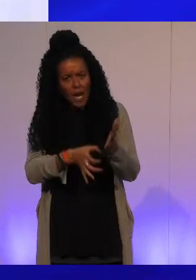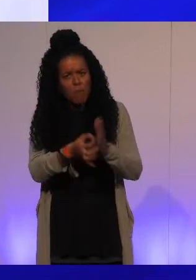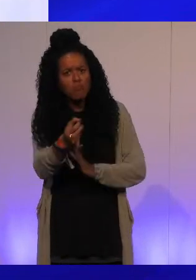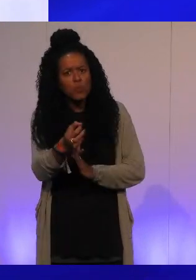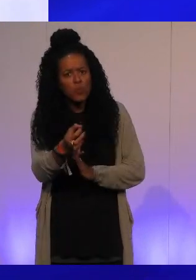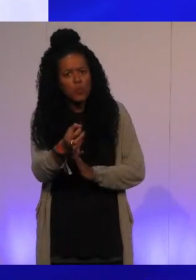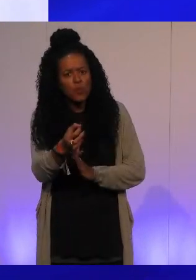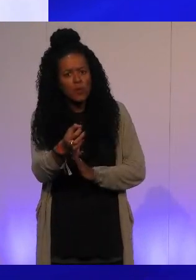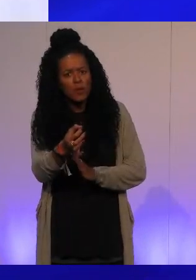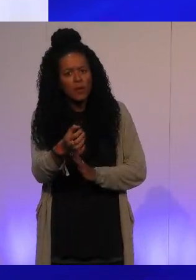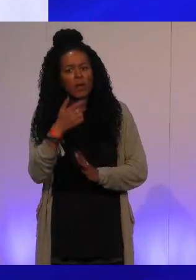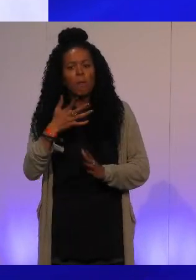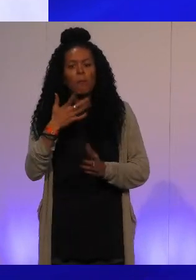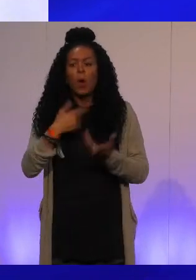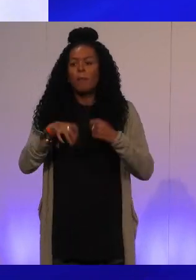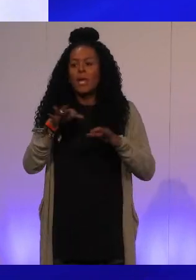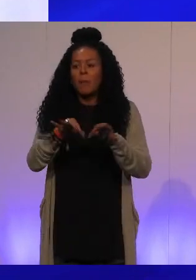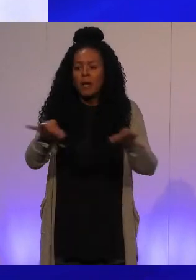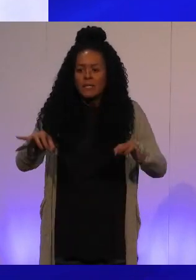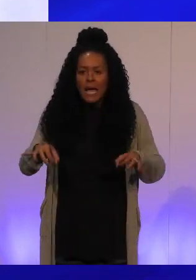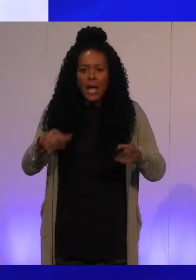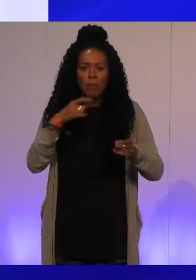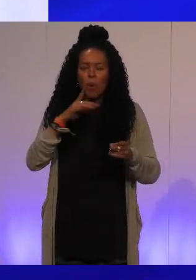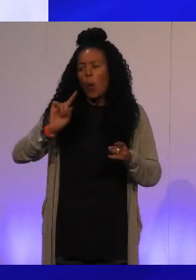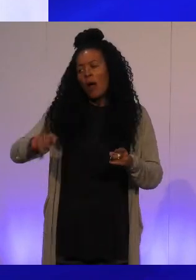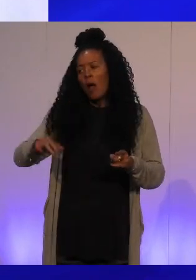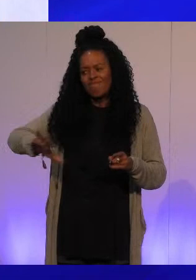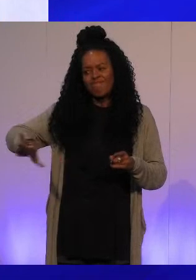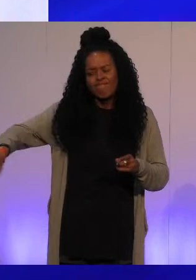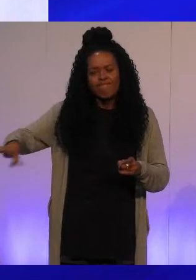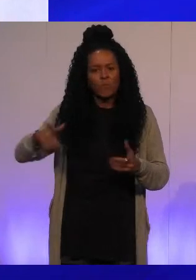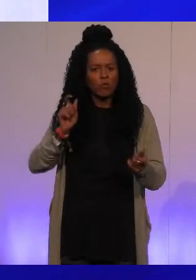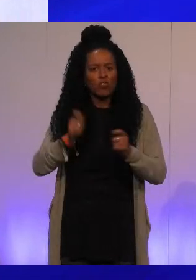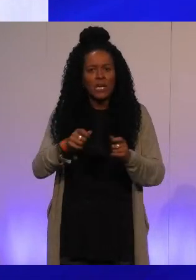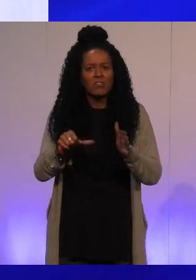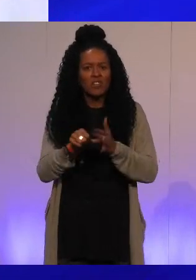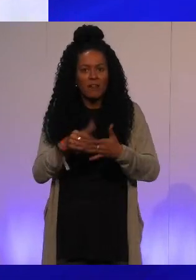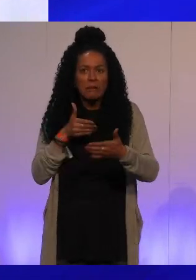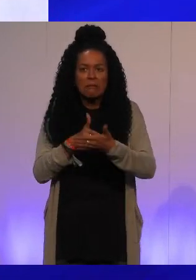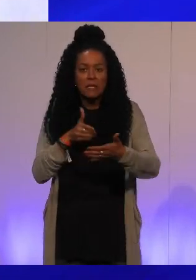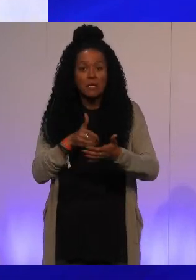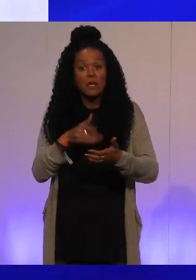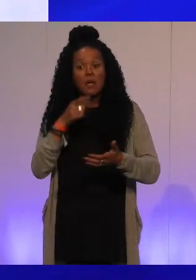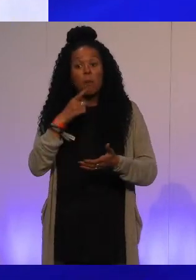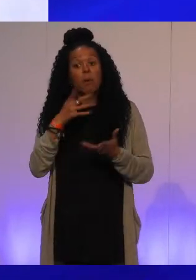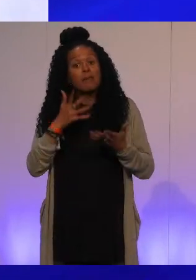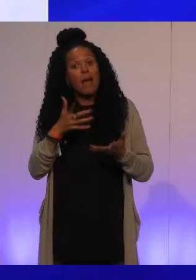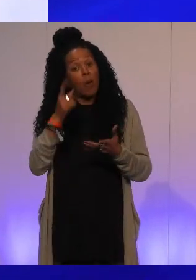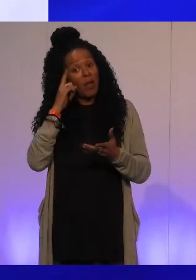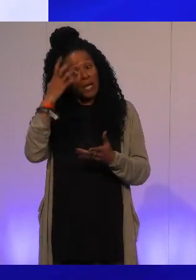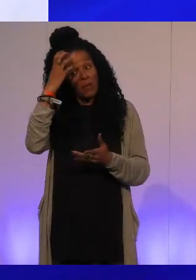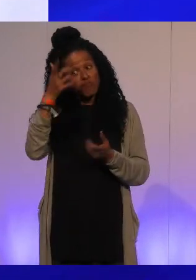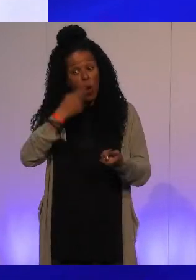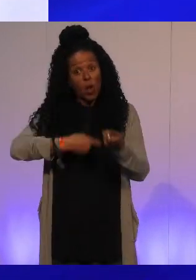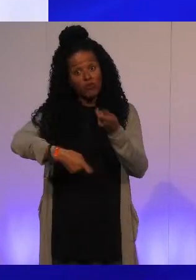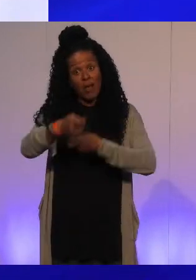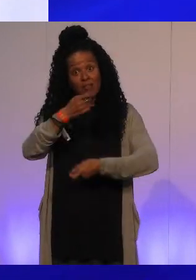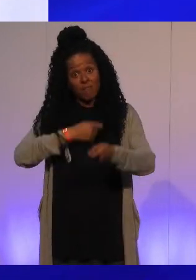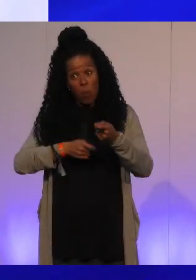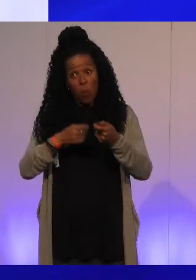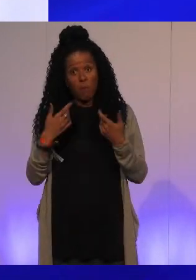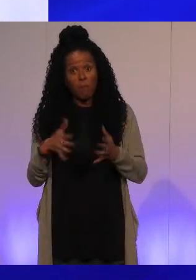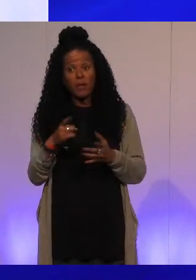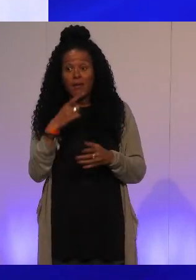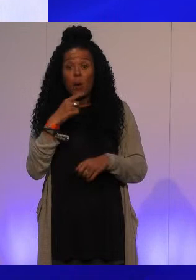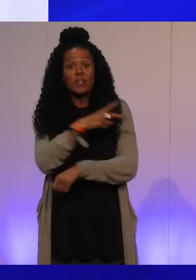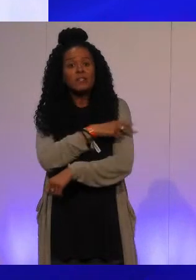it was very bureaucratic to actually make those changes happen. And that I think at the Royal has been transformed in recent years, in that